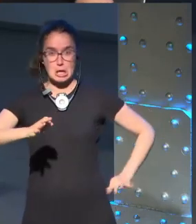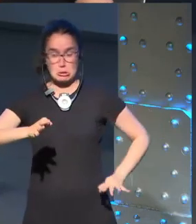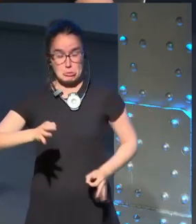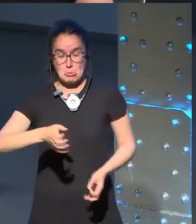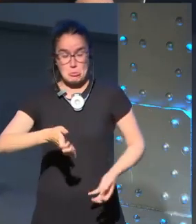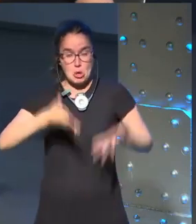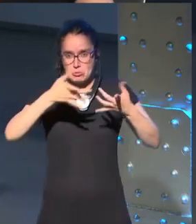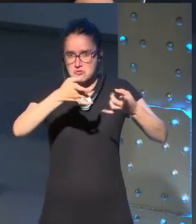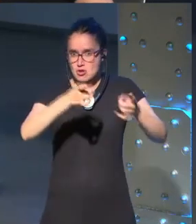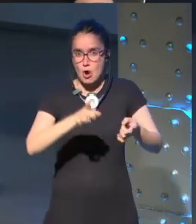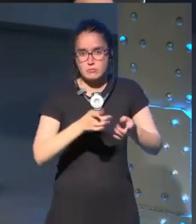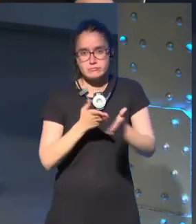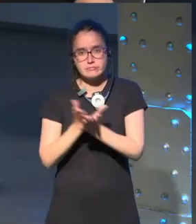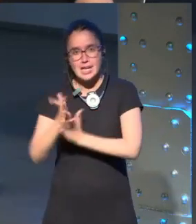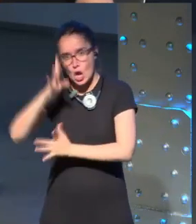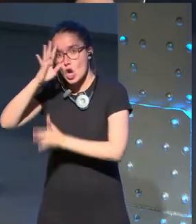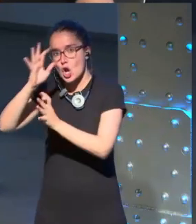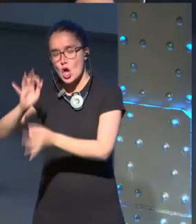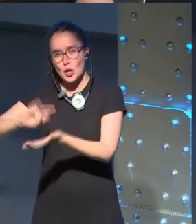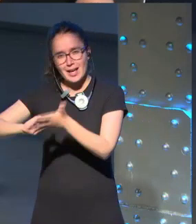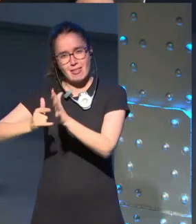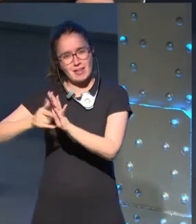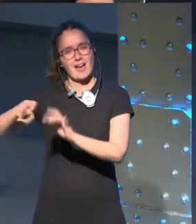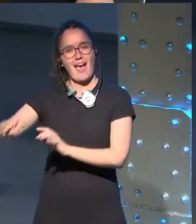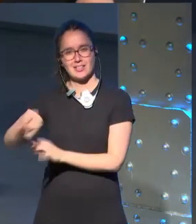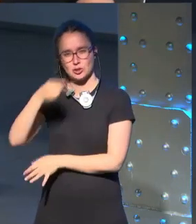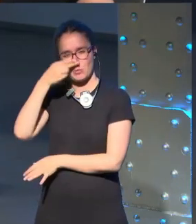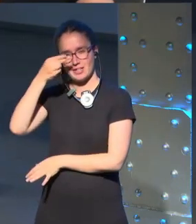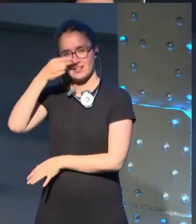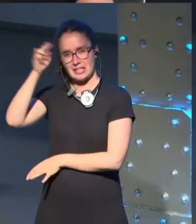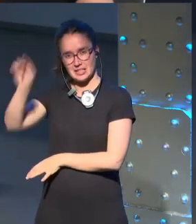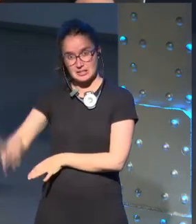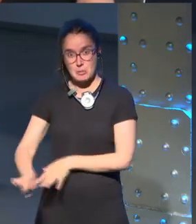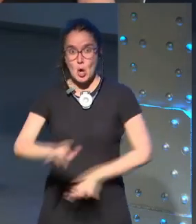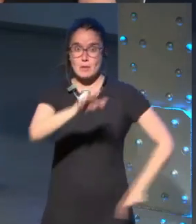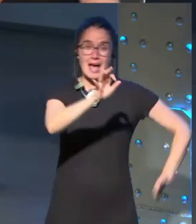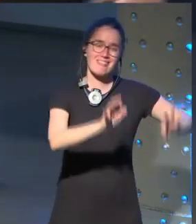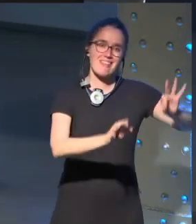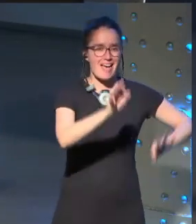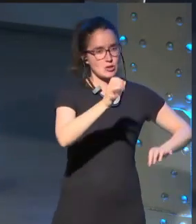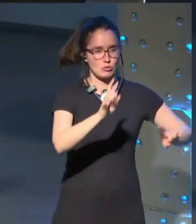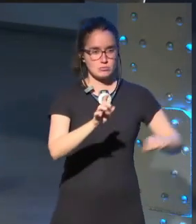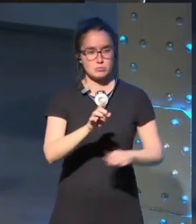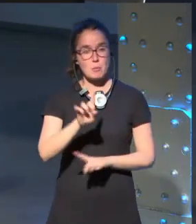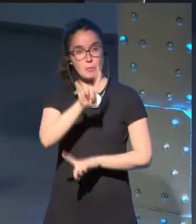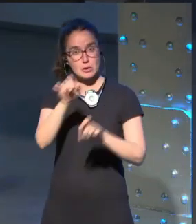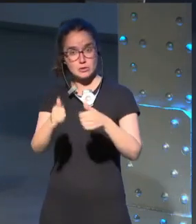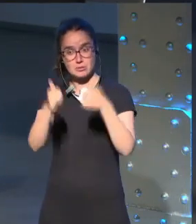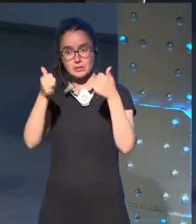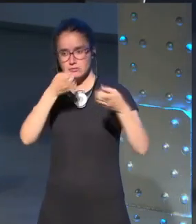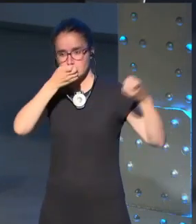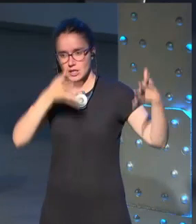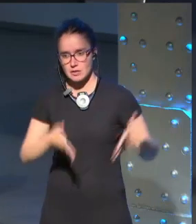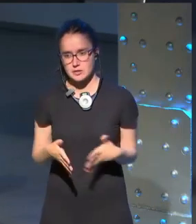I'm interested in the logic of it, not the flash and dash of it. ¿Tenéis alguna pregunta más? Sí. Uy, qué